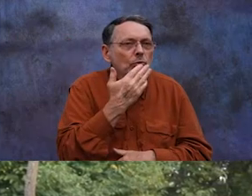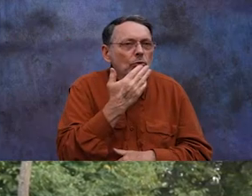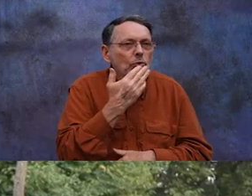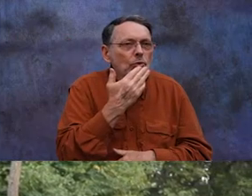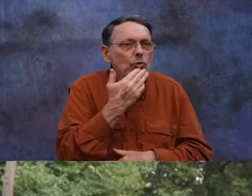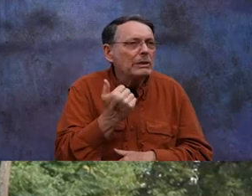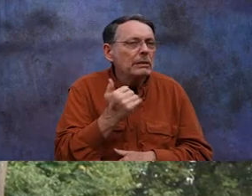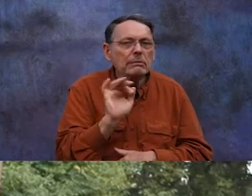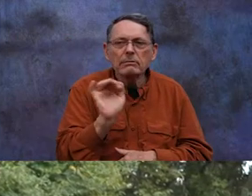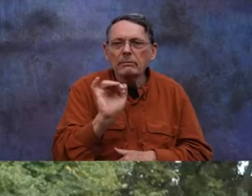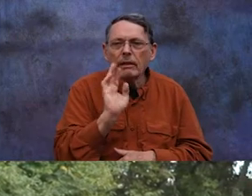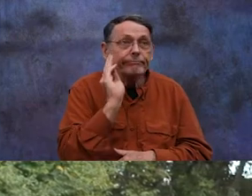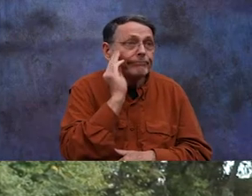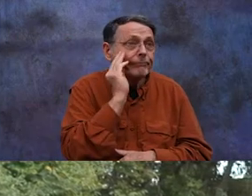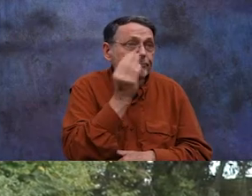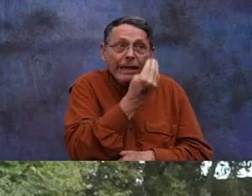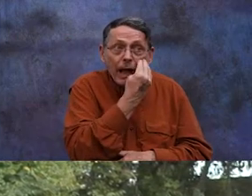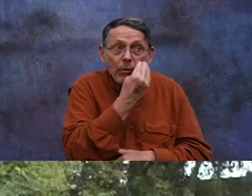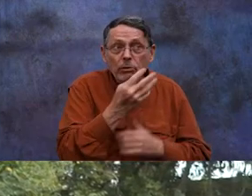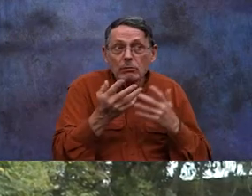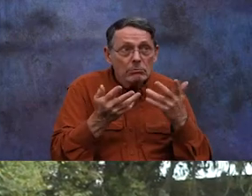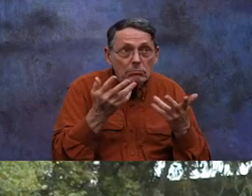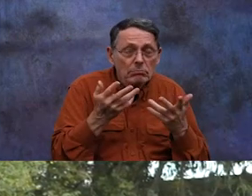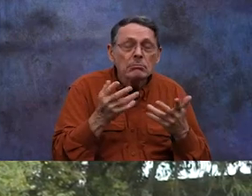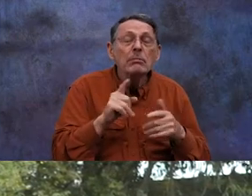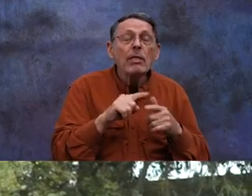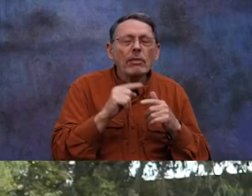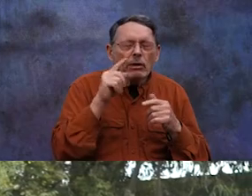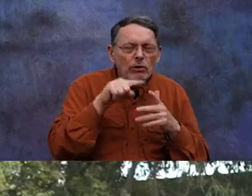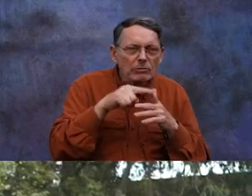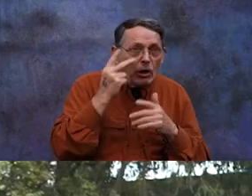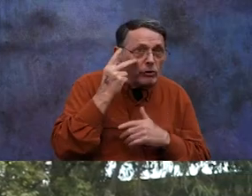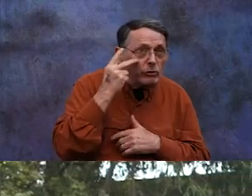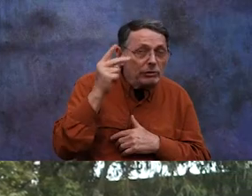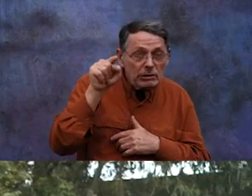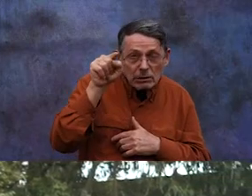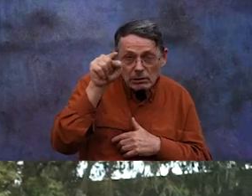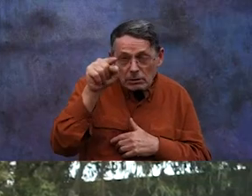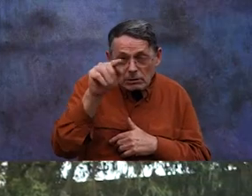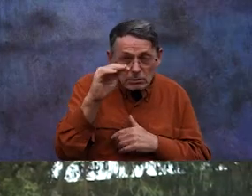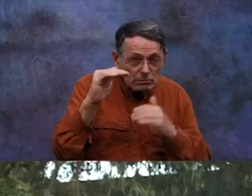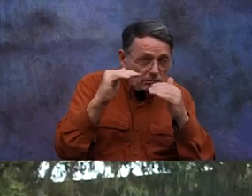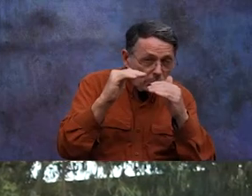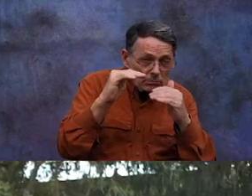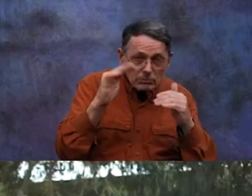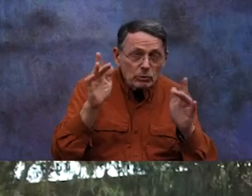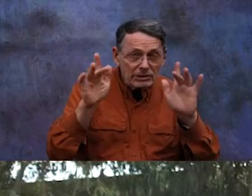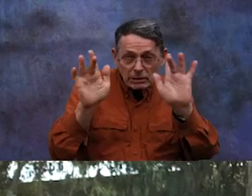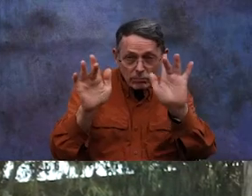like blossoms. And you begin to see on the horizon a glow,